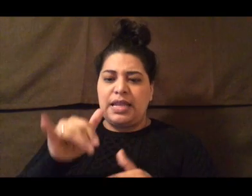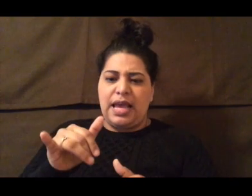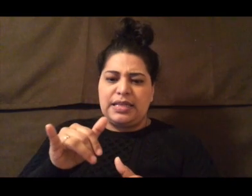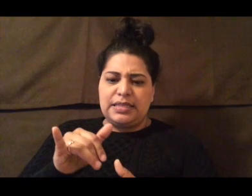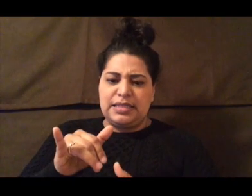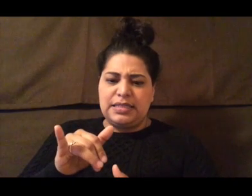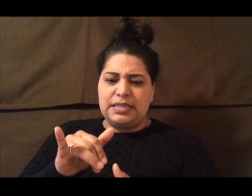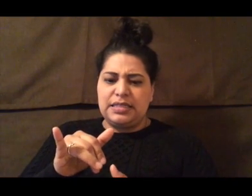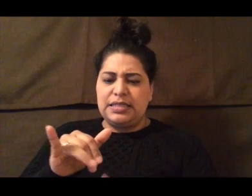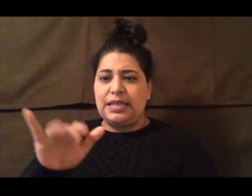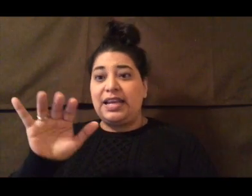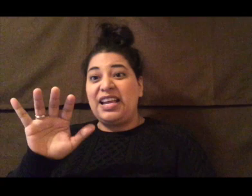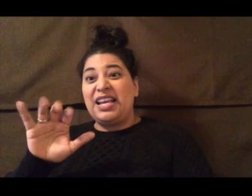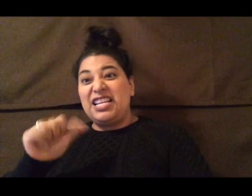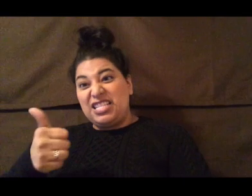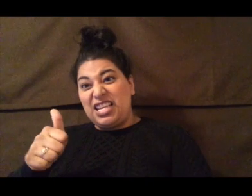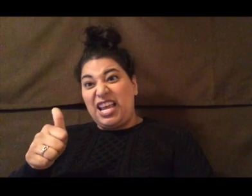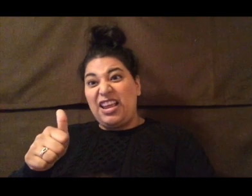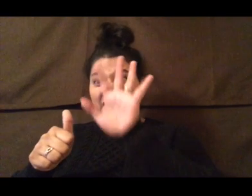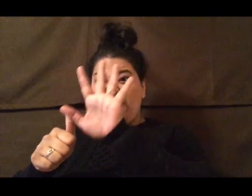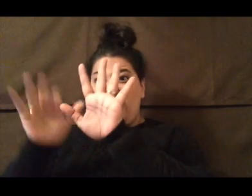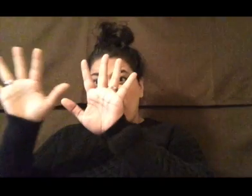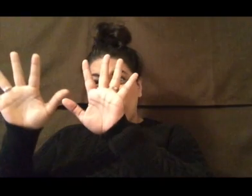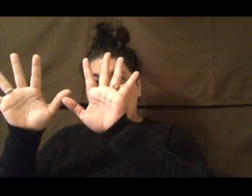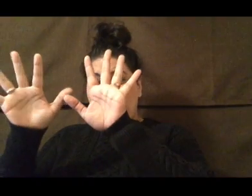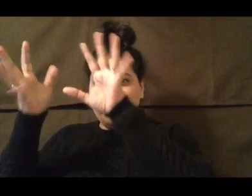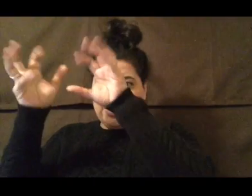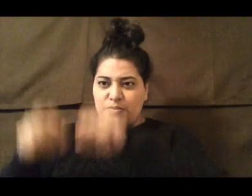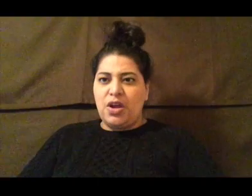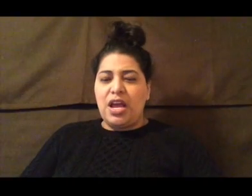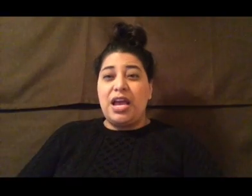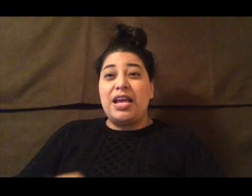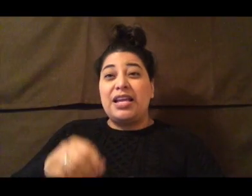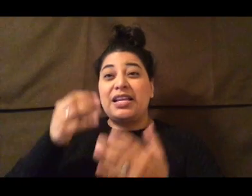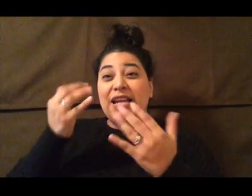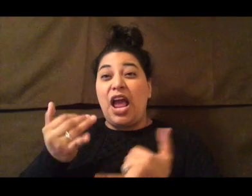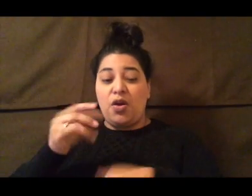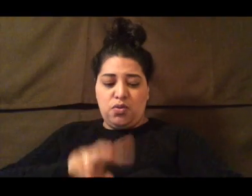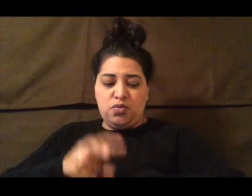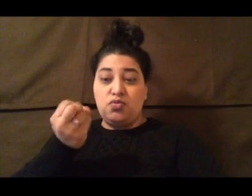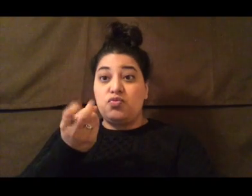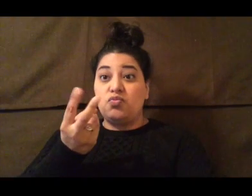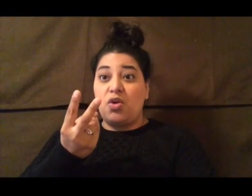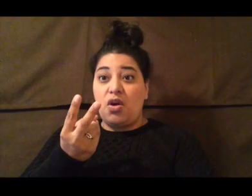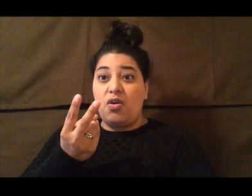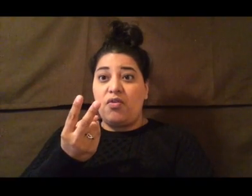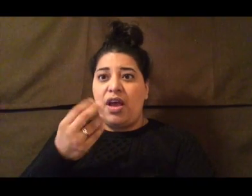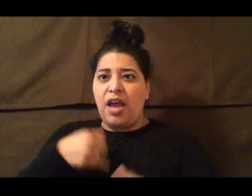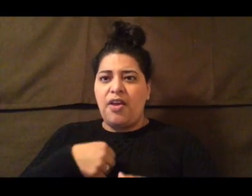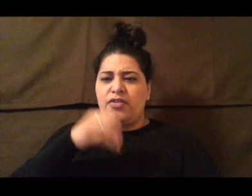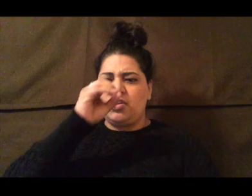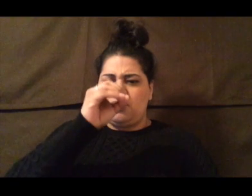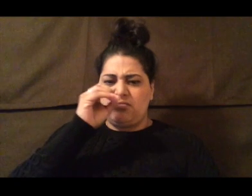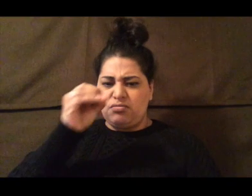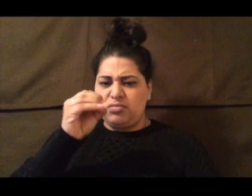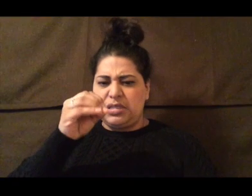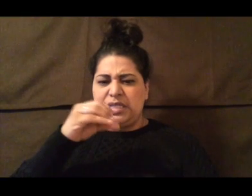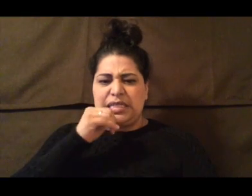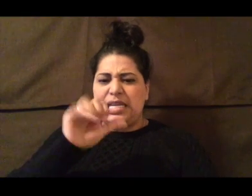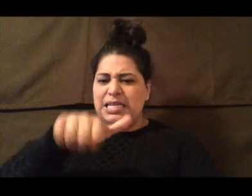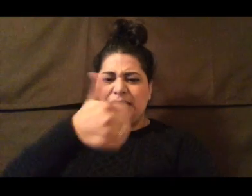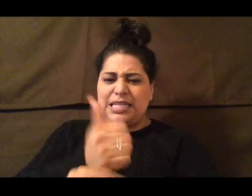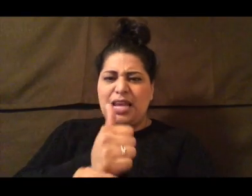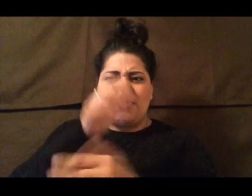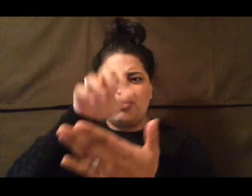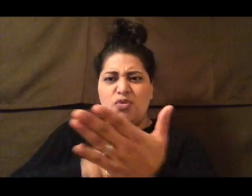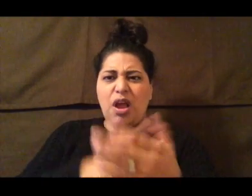And that will be all 10 minutes I will have subtracted. Now, if I'm at 12 o'clock, I've got 2 zeros. I'm